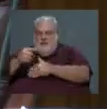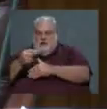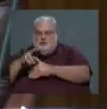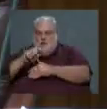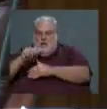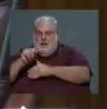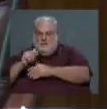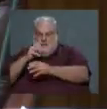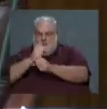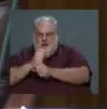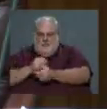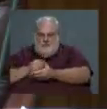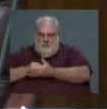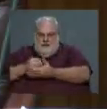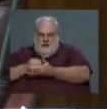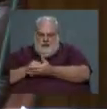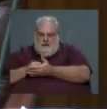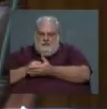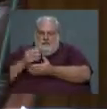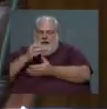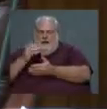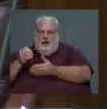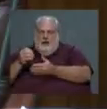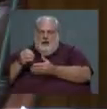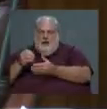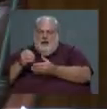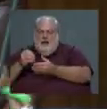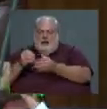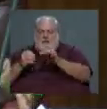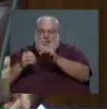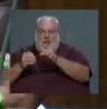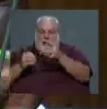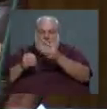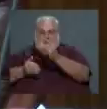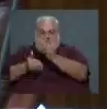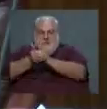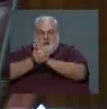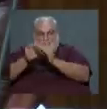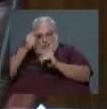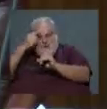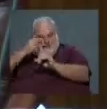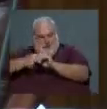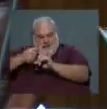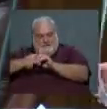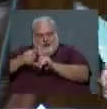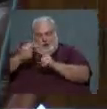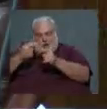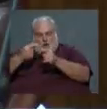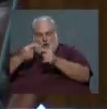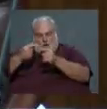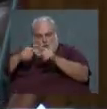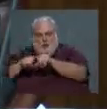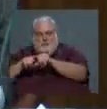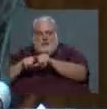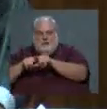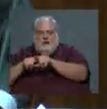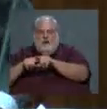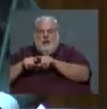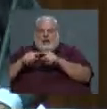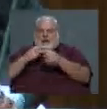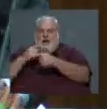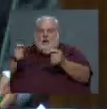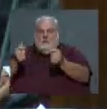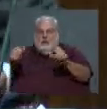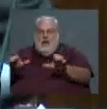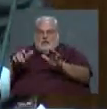indenture securing the bonds to authorize the execution and delivery of an eighth amendment to the lease agreement relating to the project to declare an emergency, an